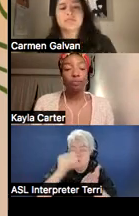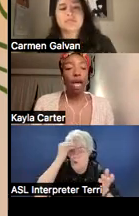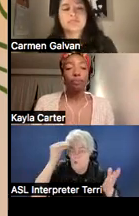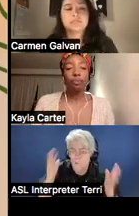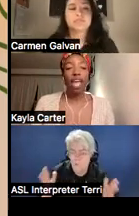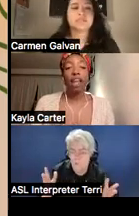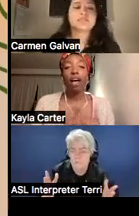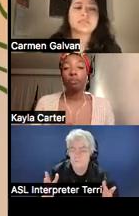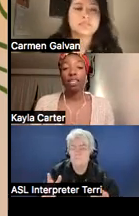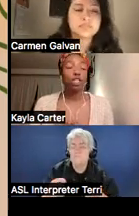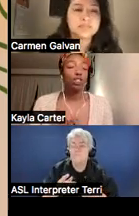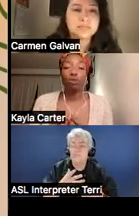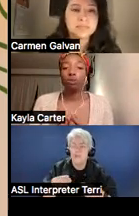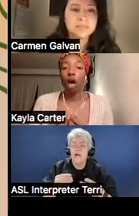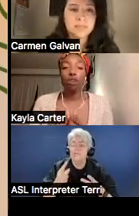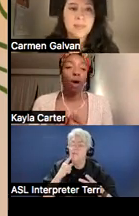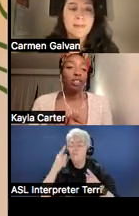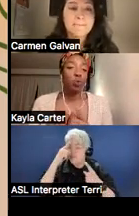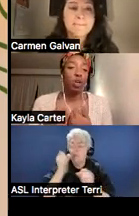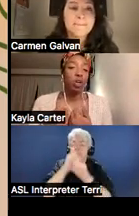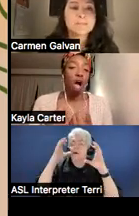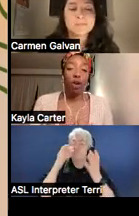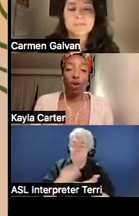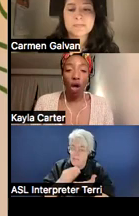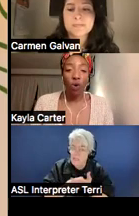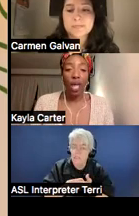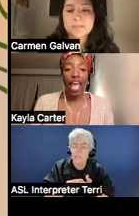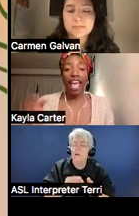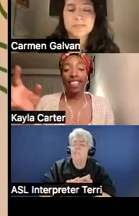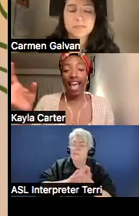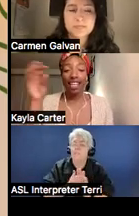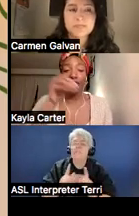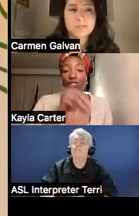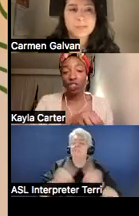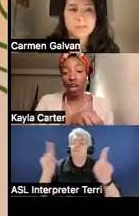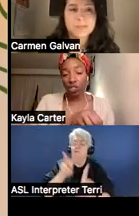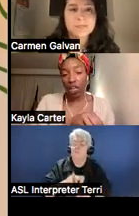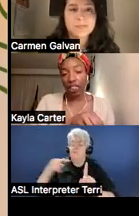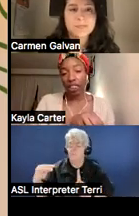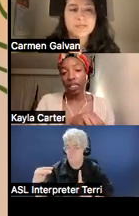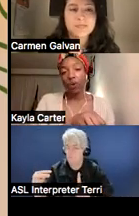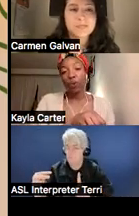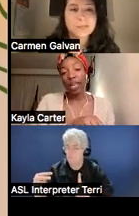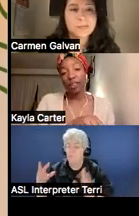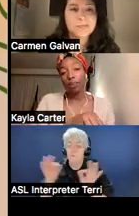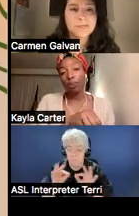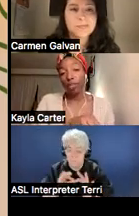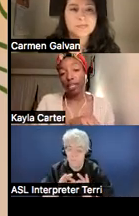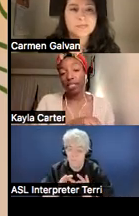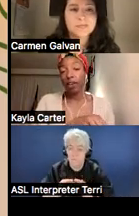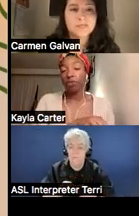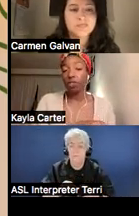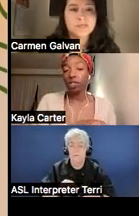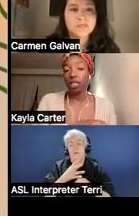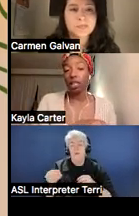spaces and of money that you otherwise would not know. And that, in conjunction with the